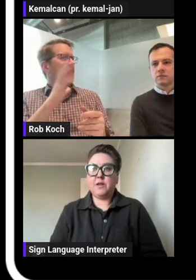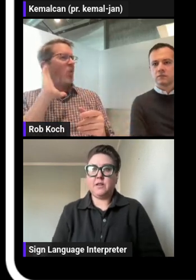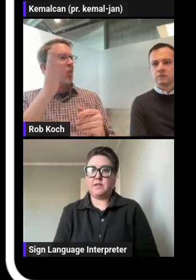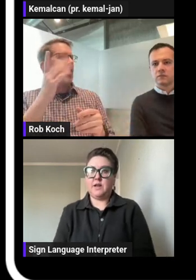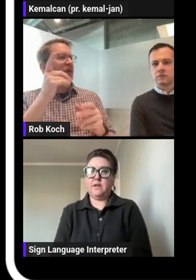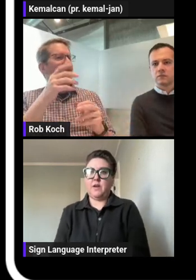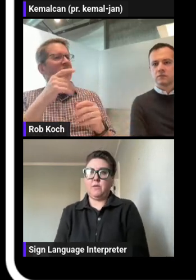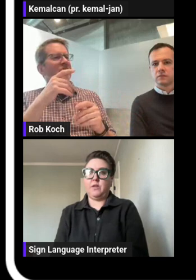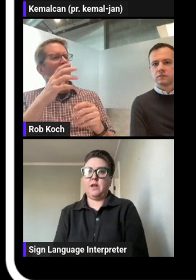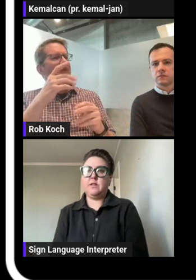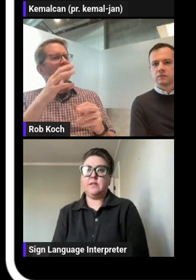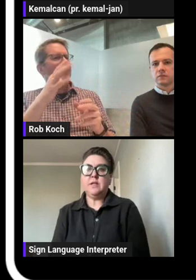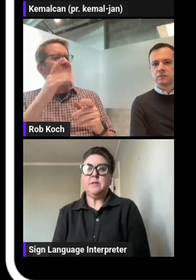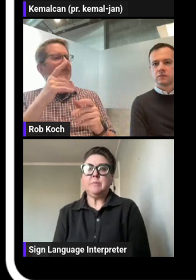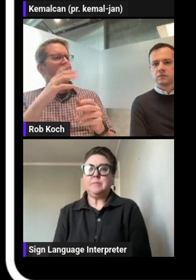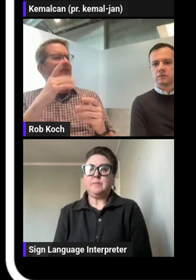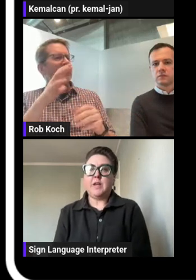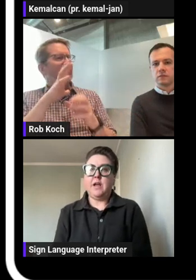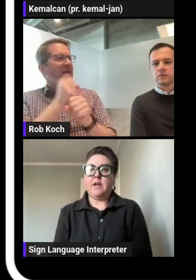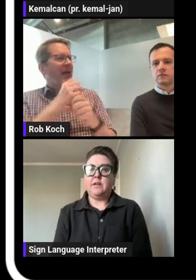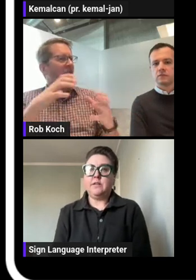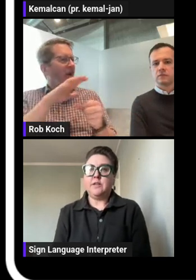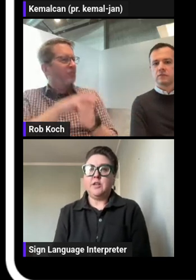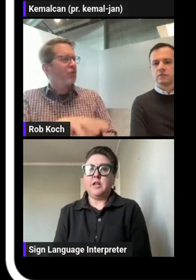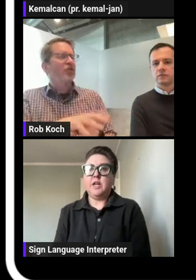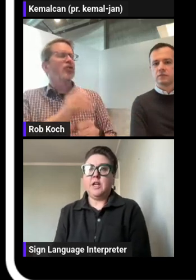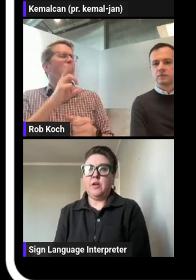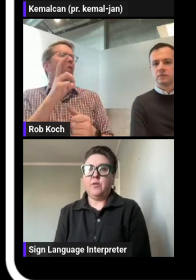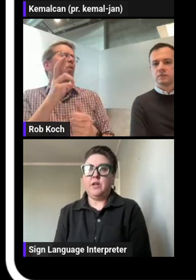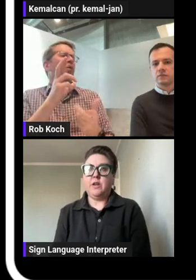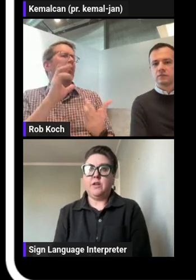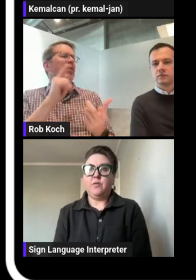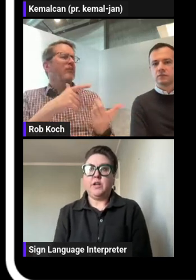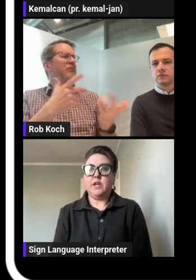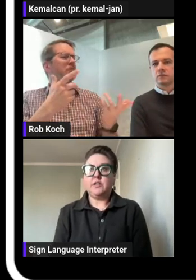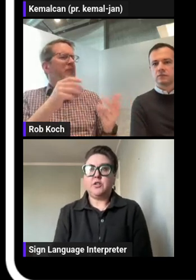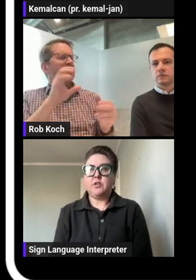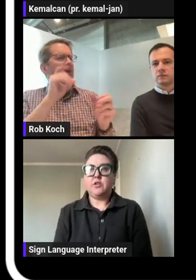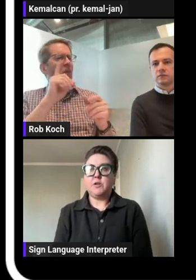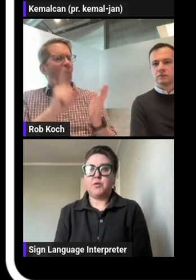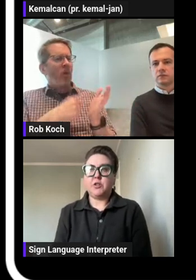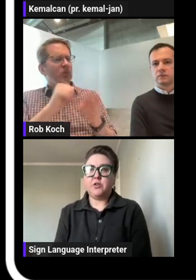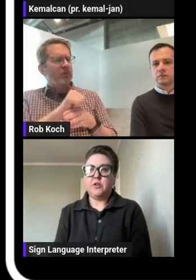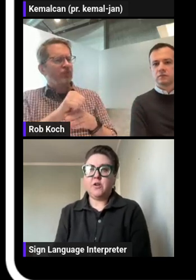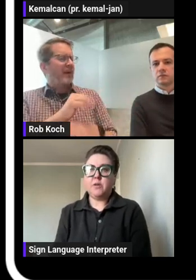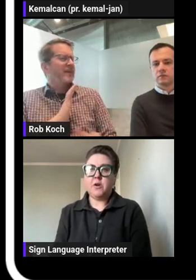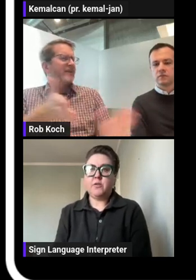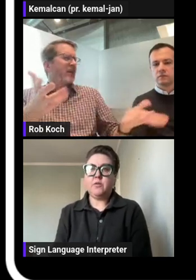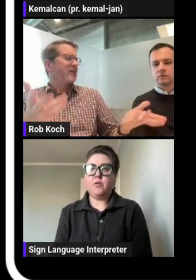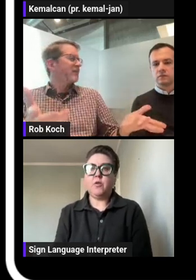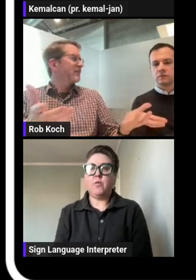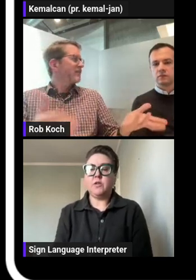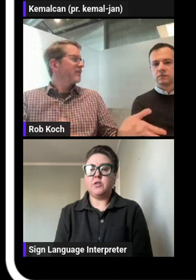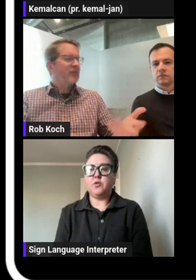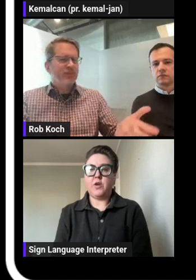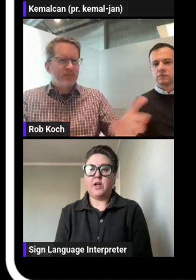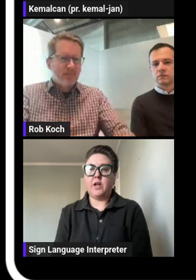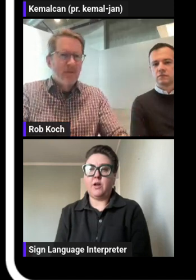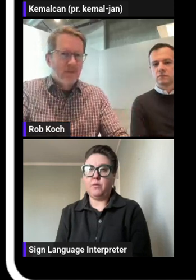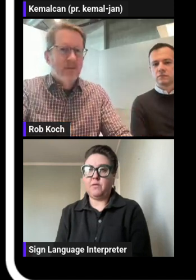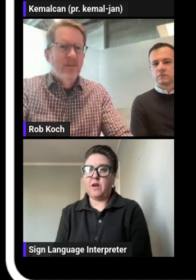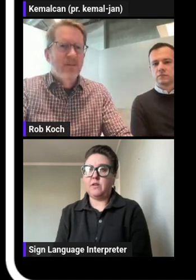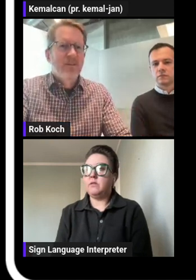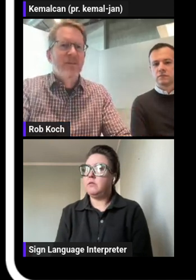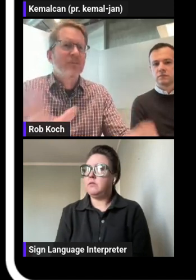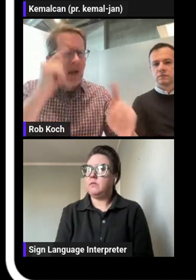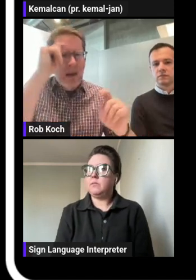an alphabet, let's say, if that were the case, and would it get too much pressure on the model, or once you train